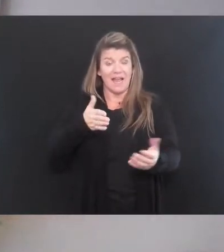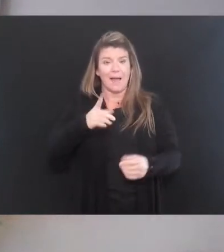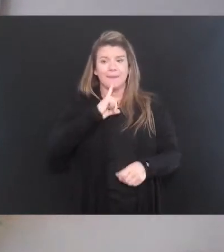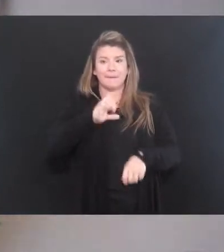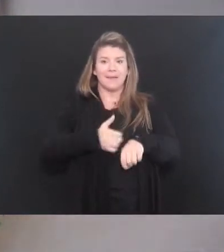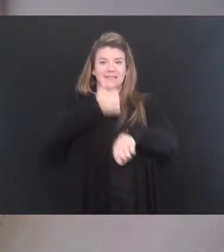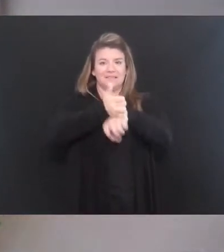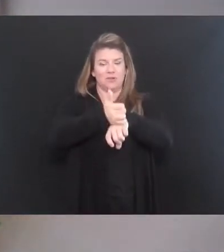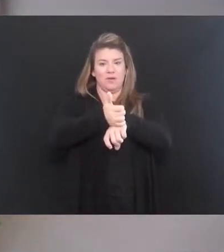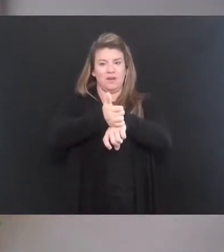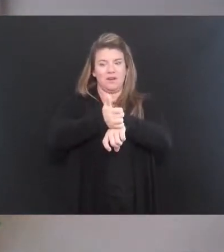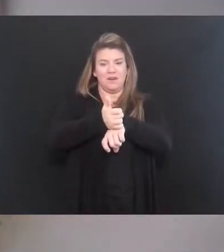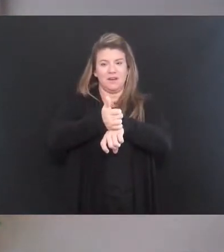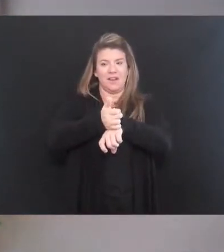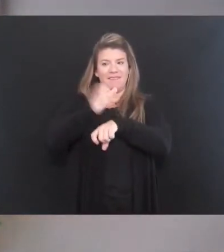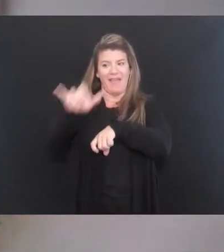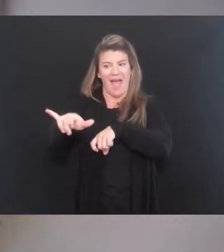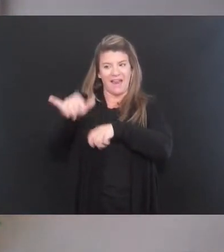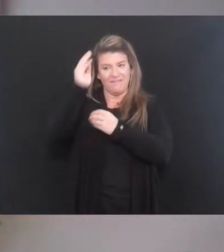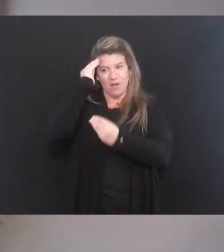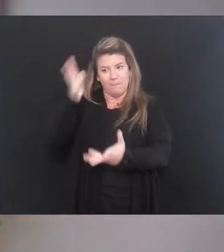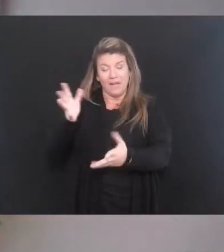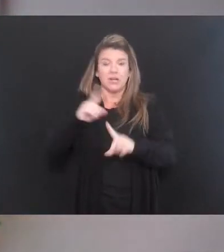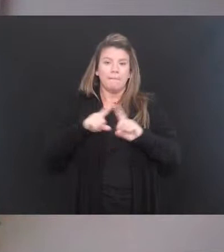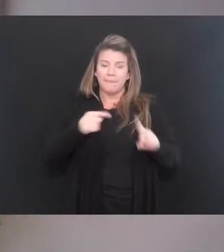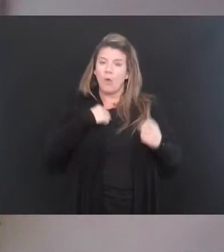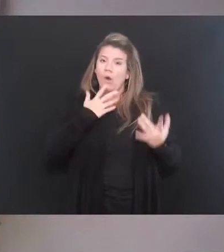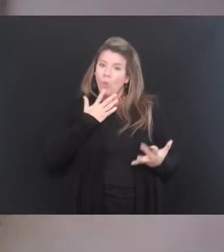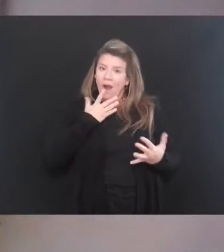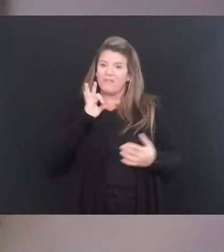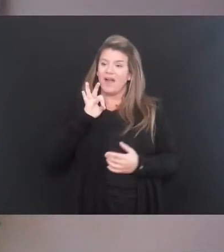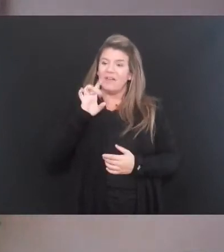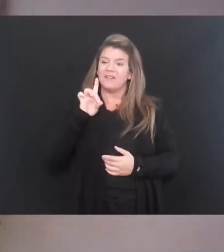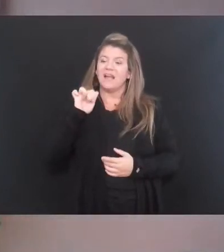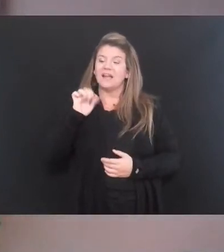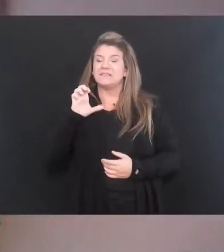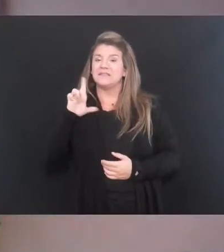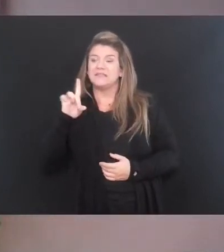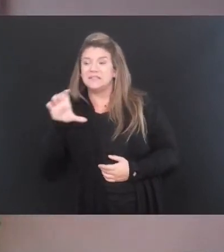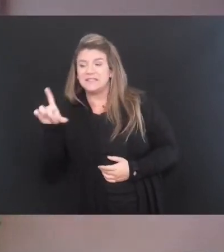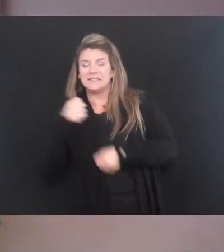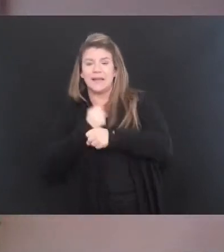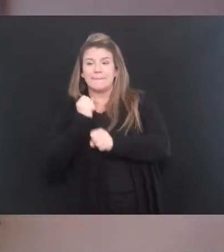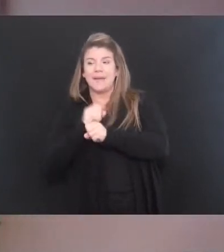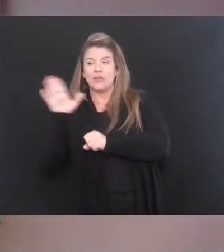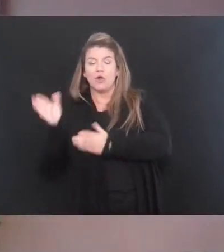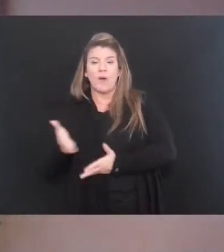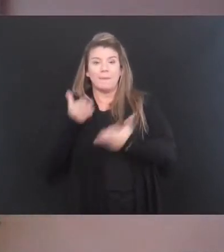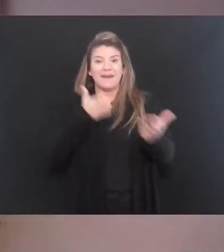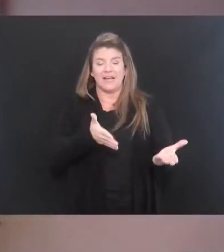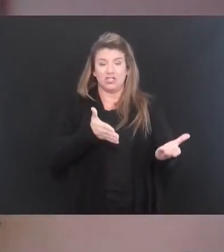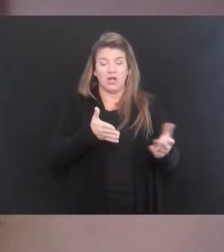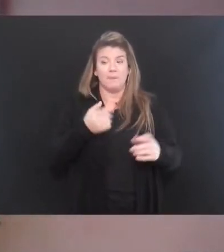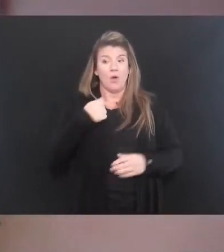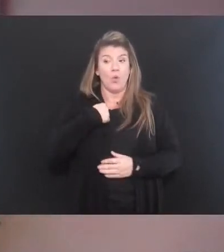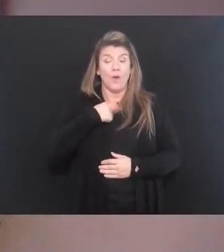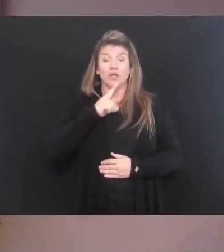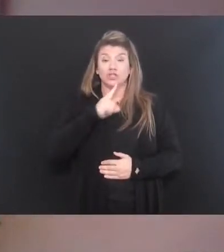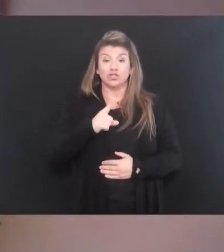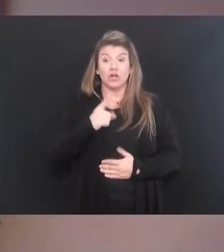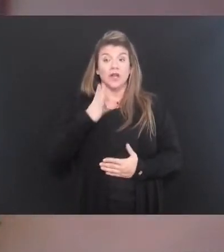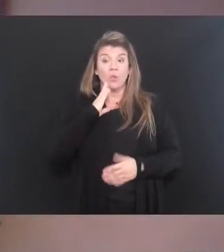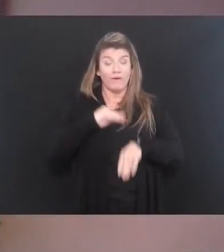on, we're waiting until the FDA and CDC makes their recommendations, but we would certainly